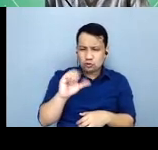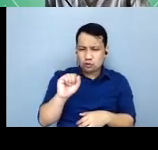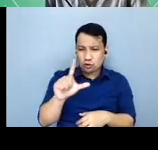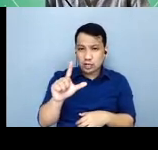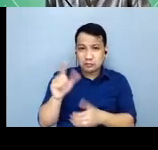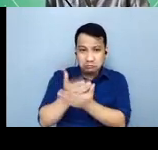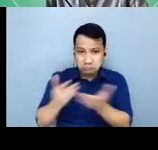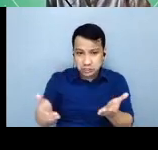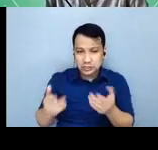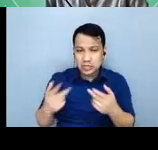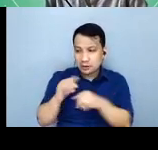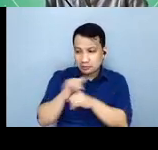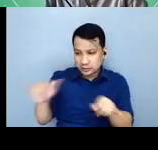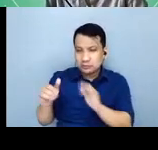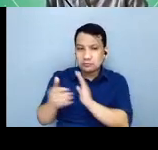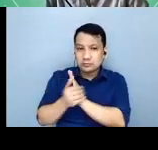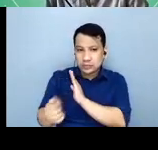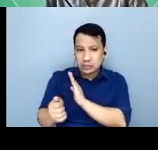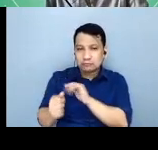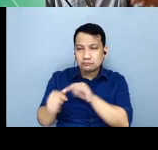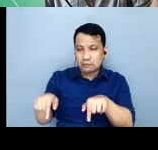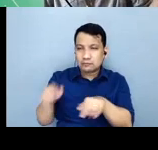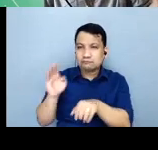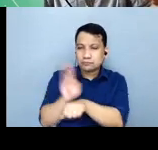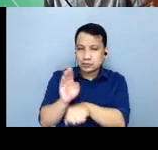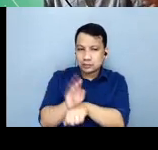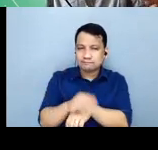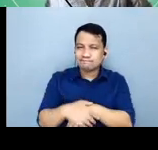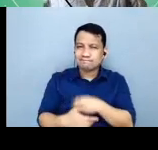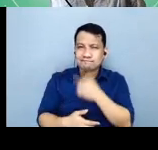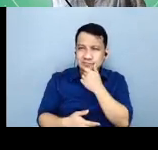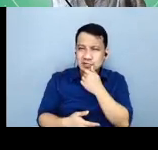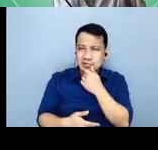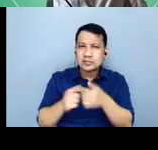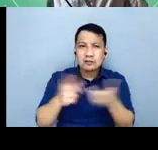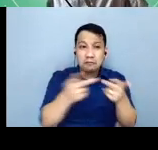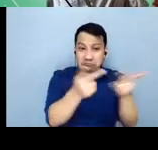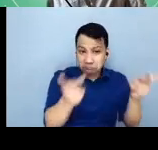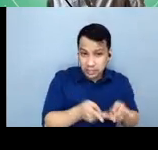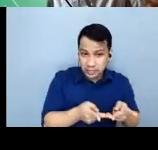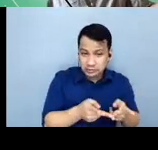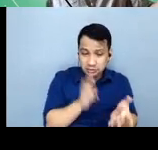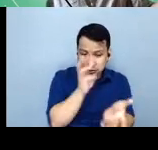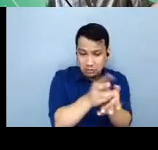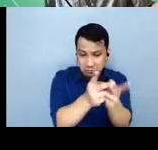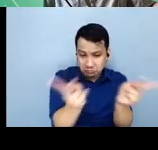crafts that may have the skills needed for this kind of business? When we think of location, we think